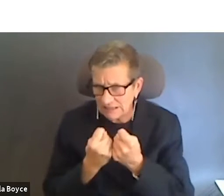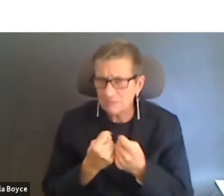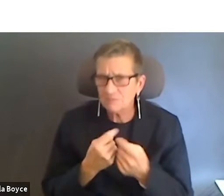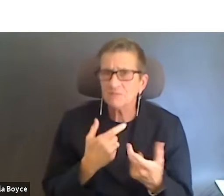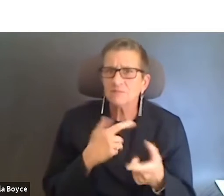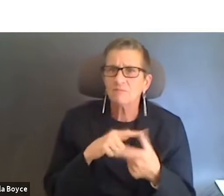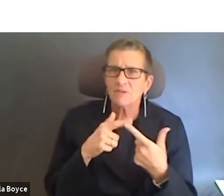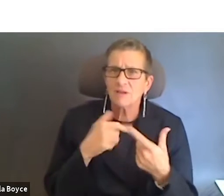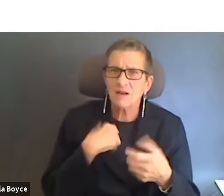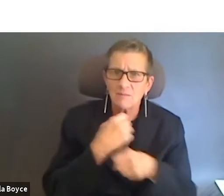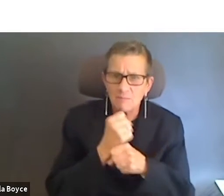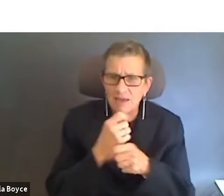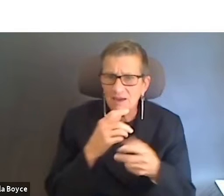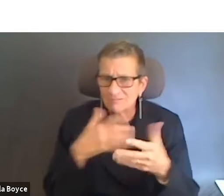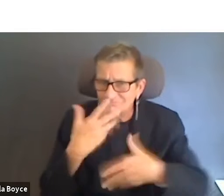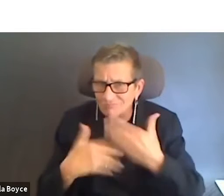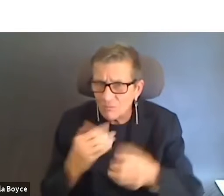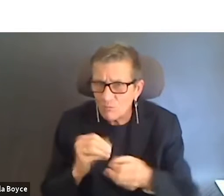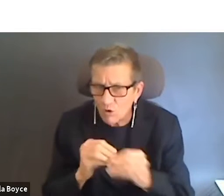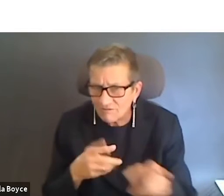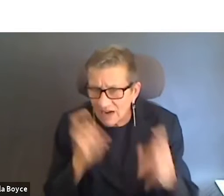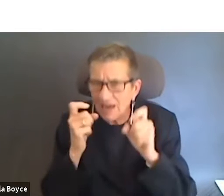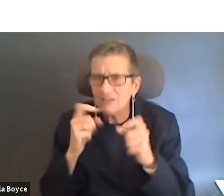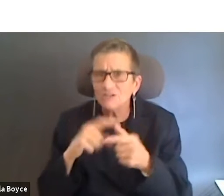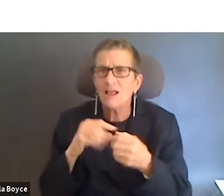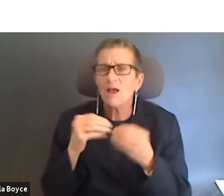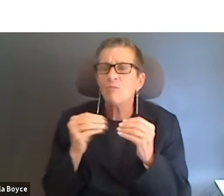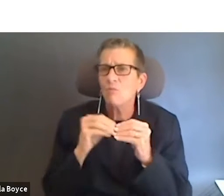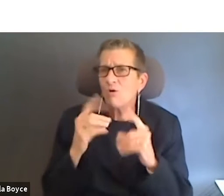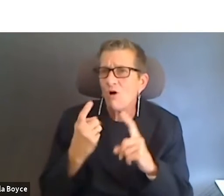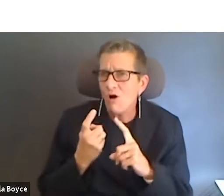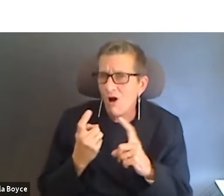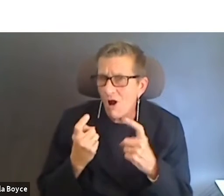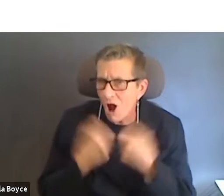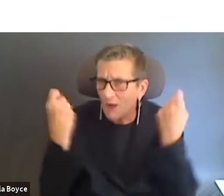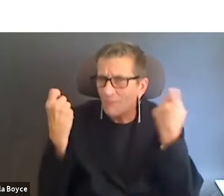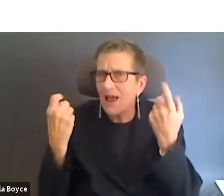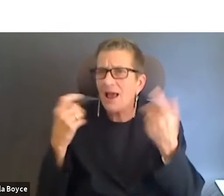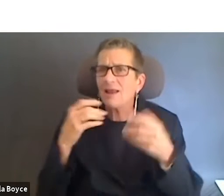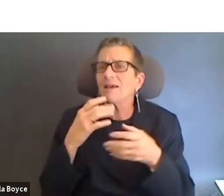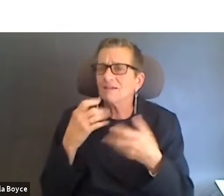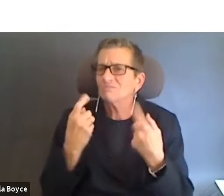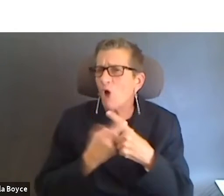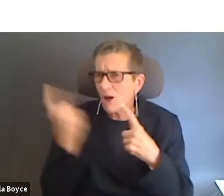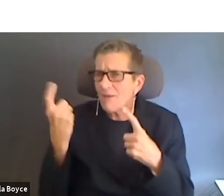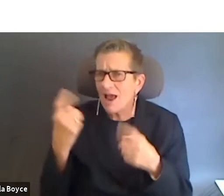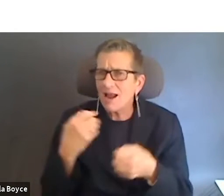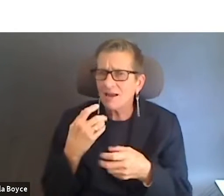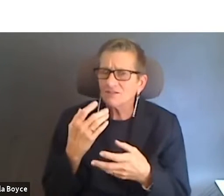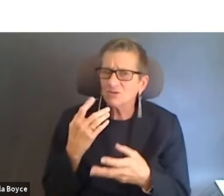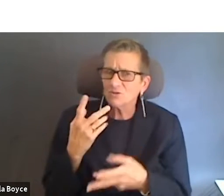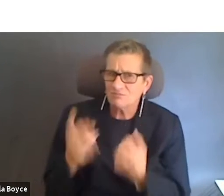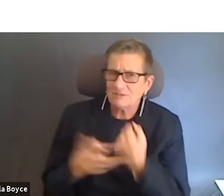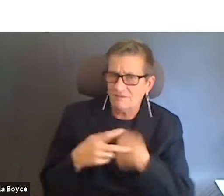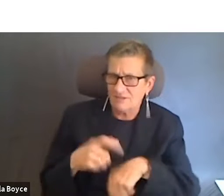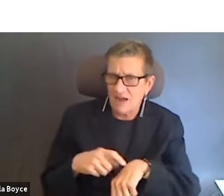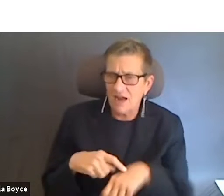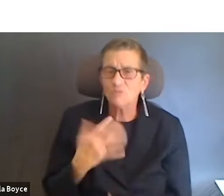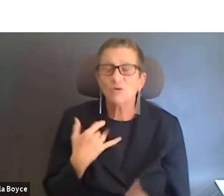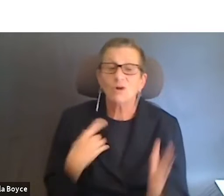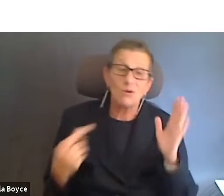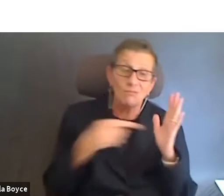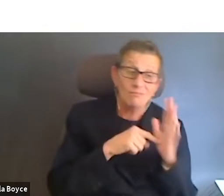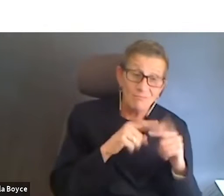run a lot faster and ideally automated to save them some time. So then going back to being a person with